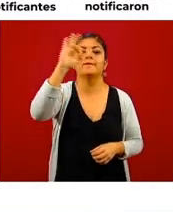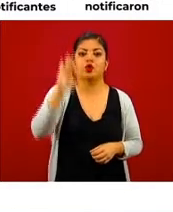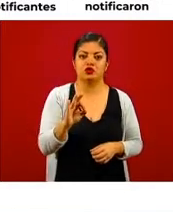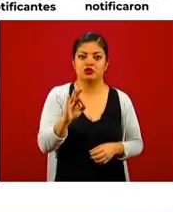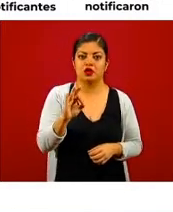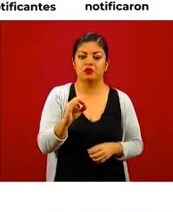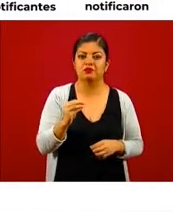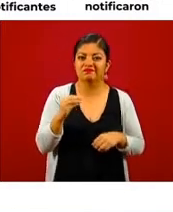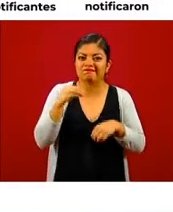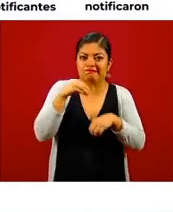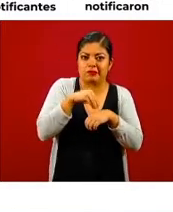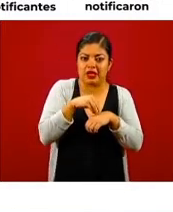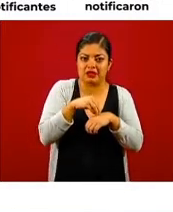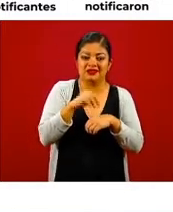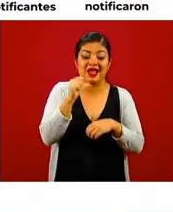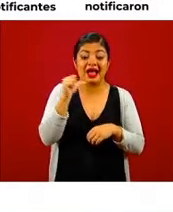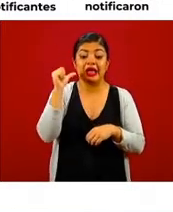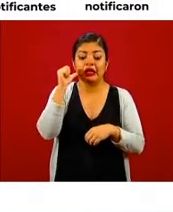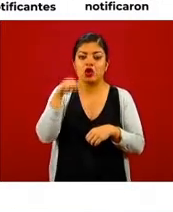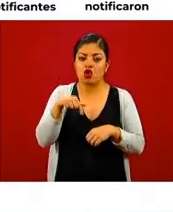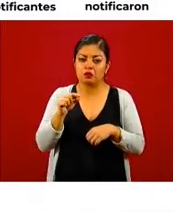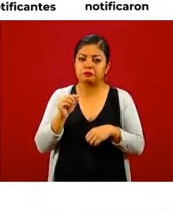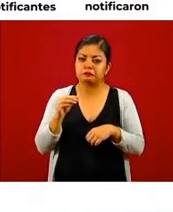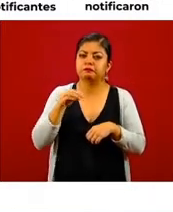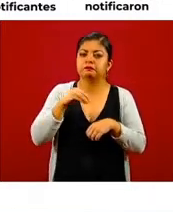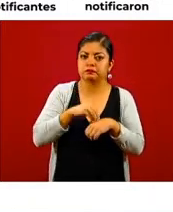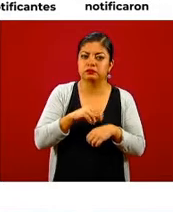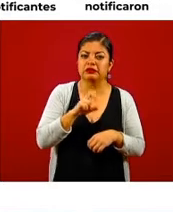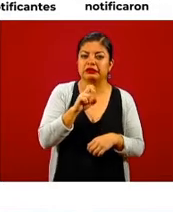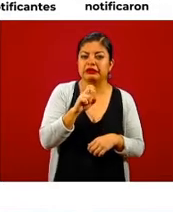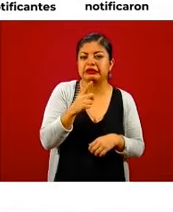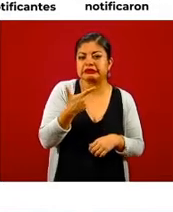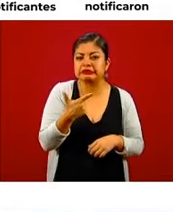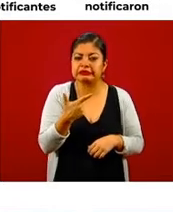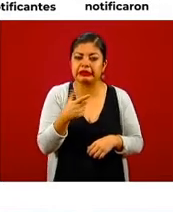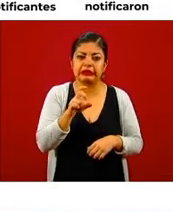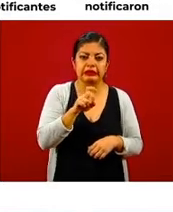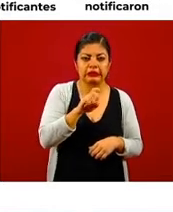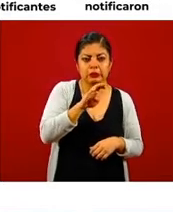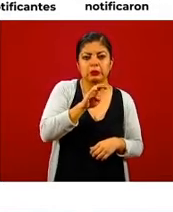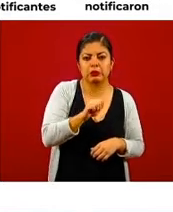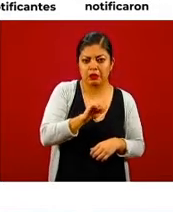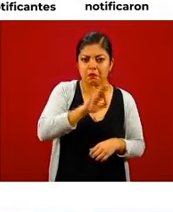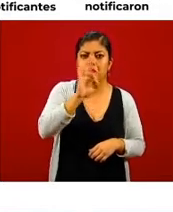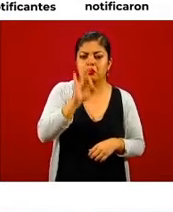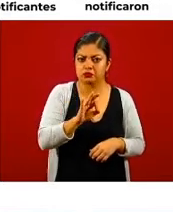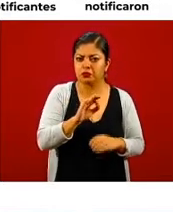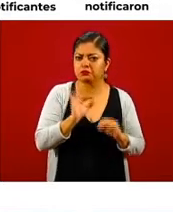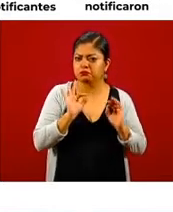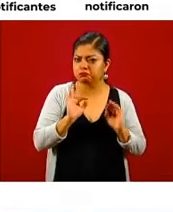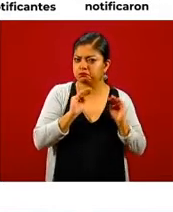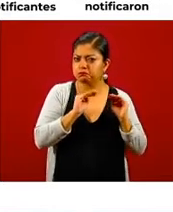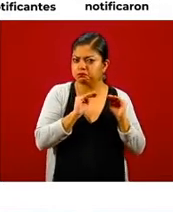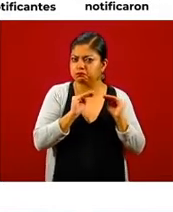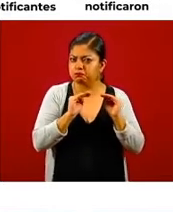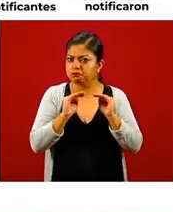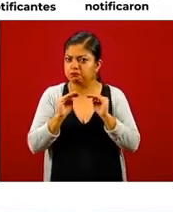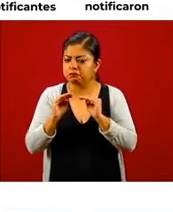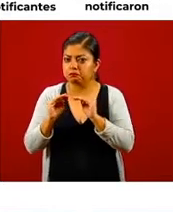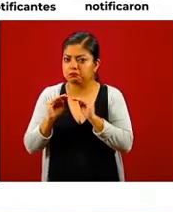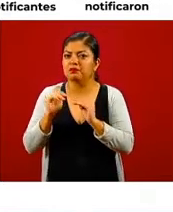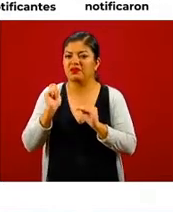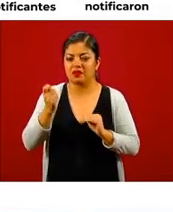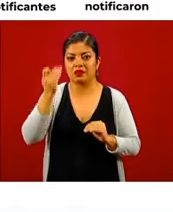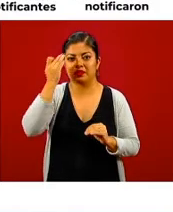us. We have 39% of beds occupied in the for people who have severe